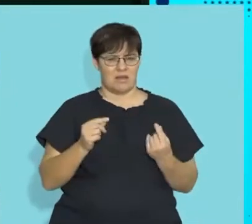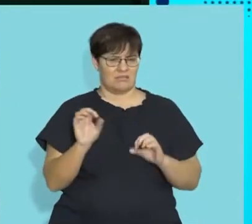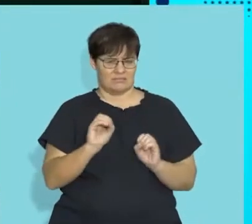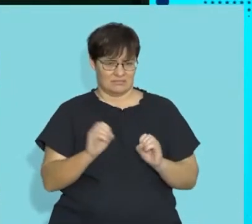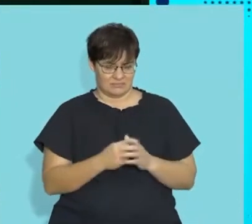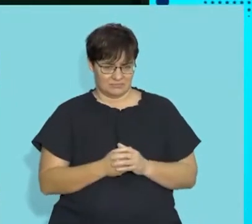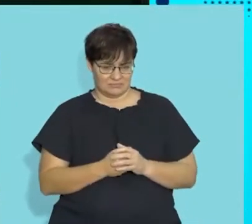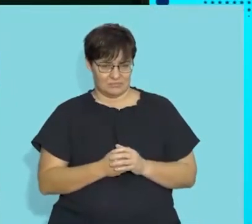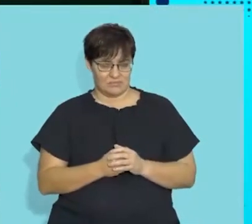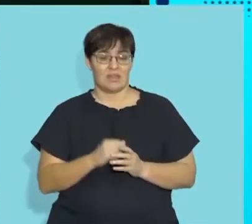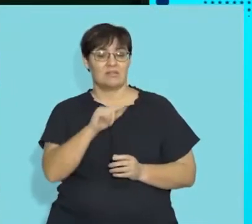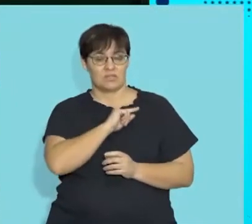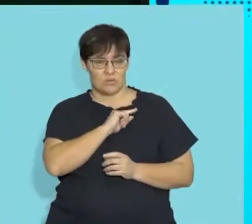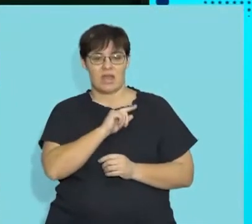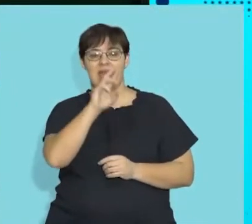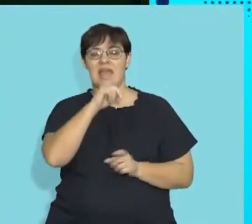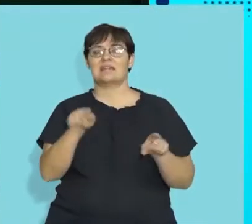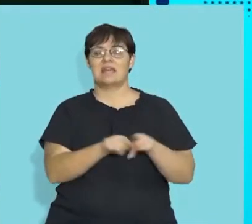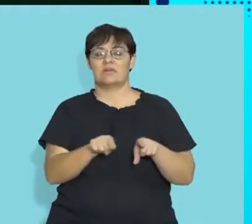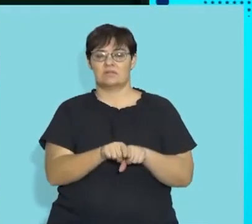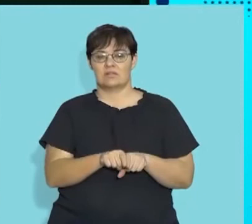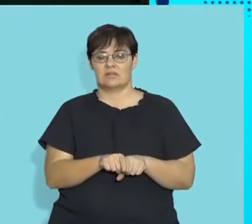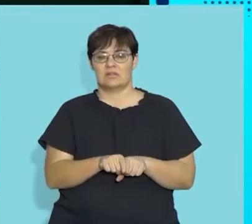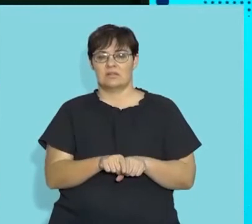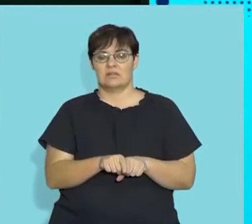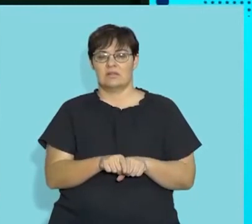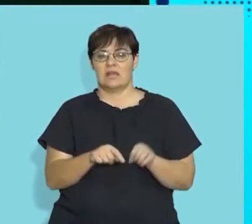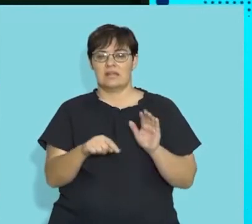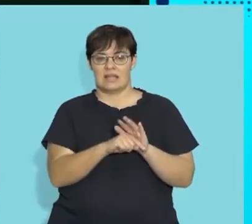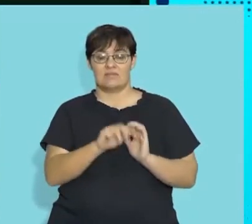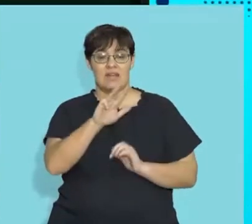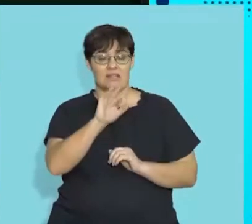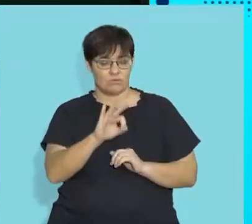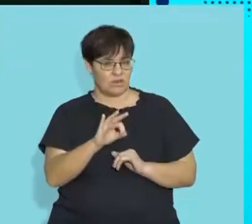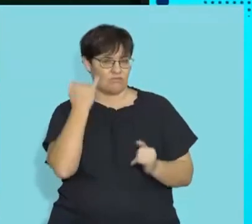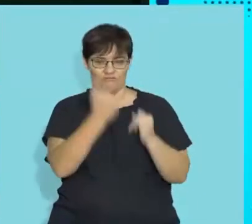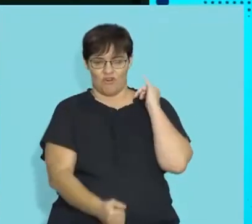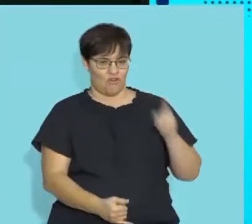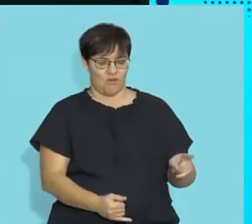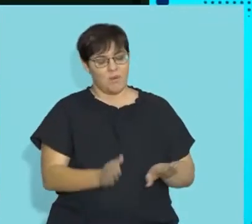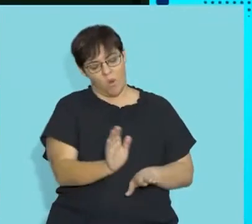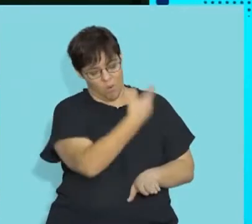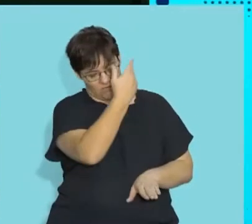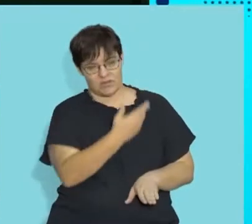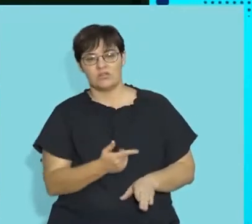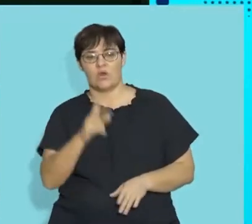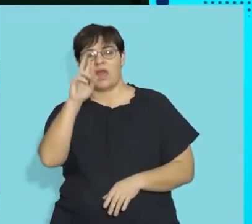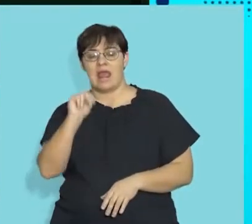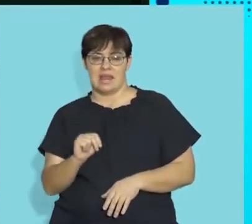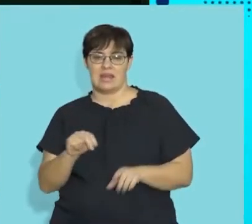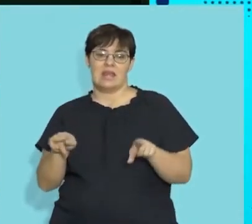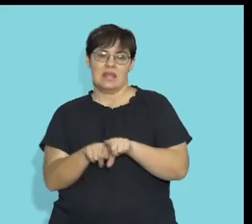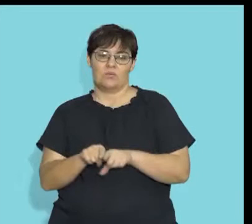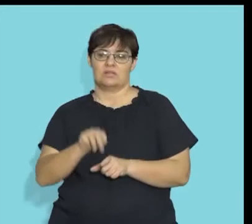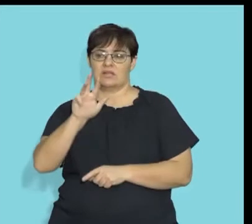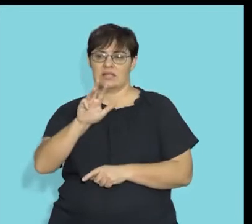negative term numbers. So that means that n is equal to negative 93 is not a valid answer. So let's cross it